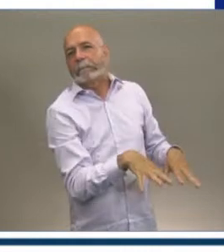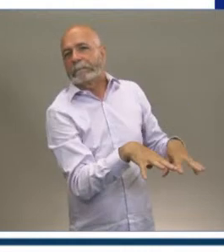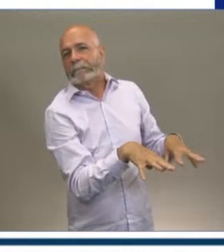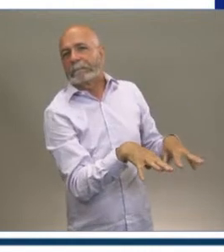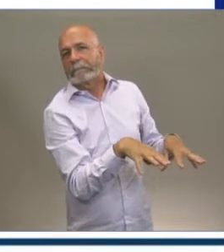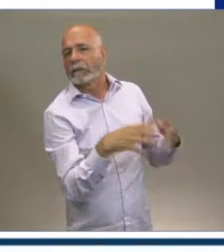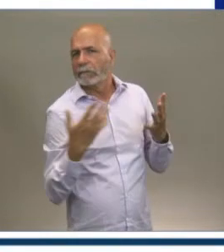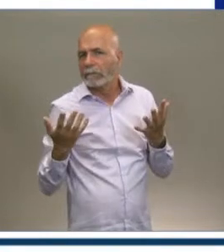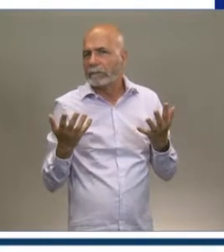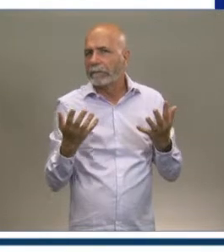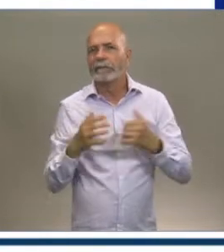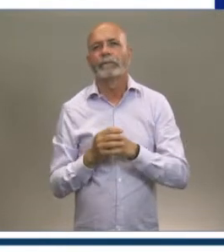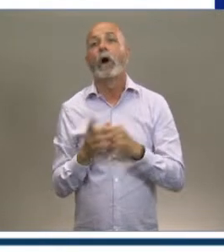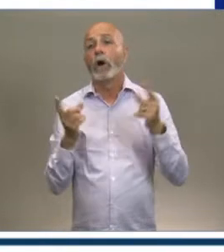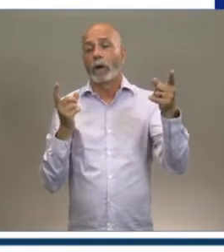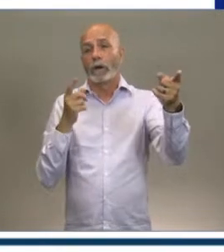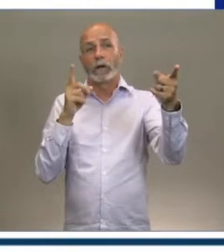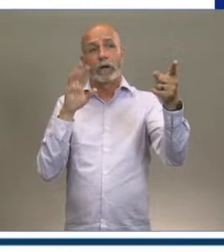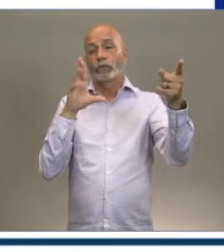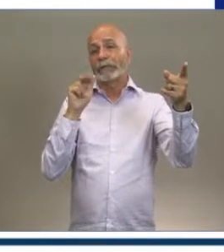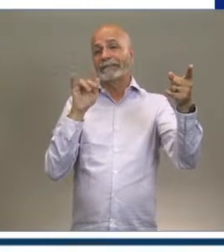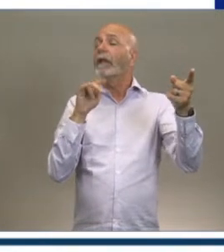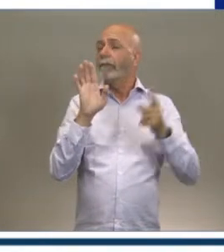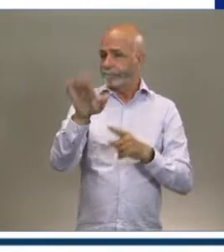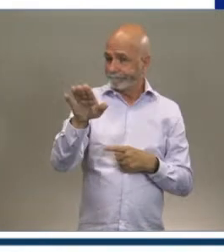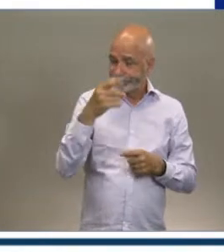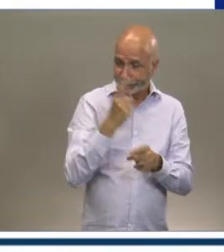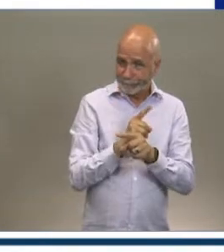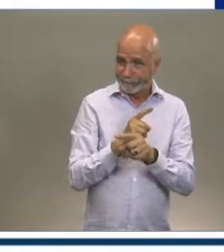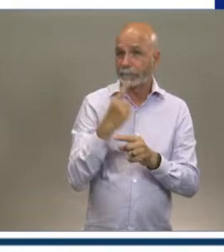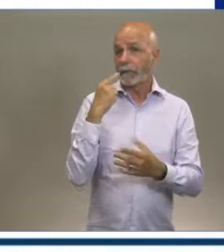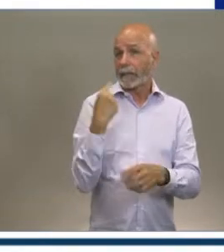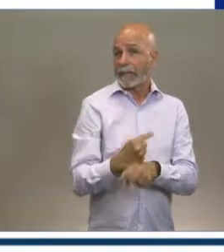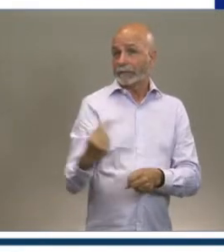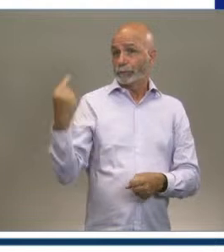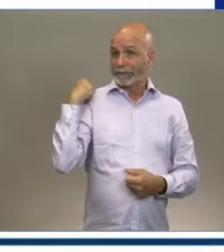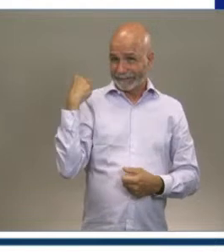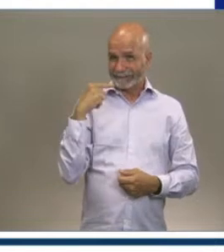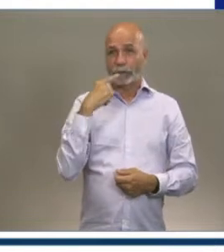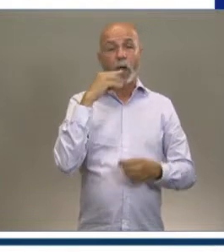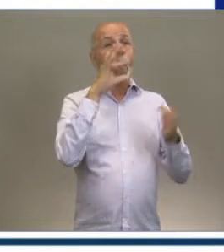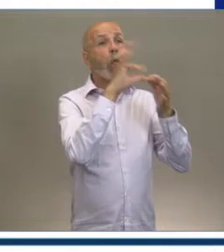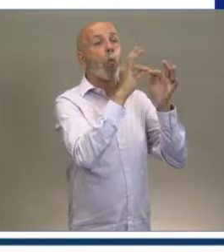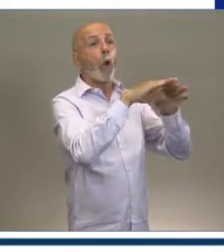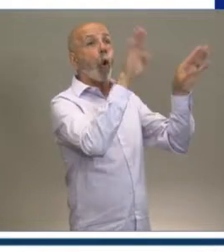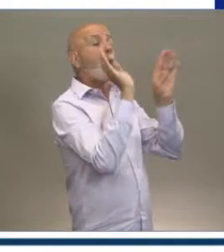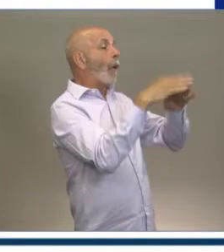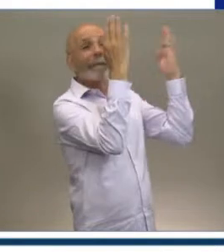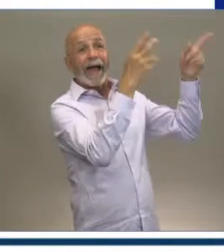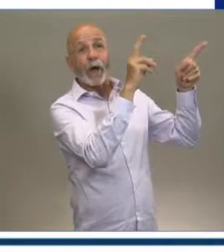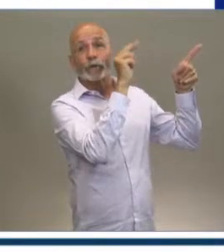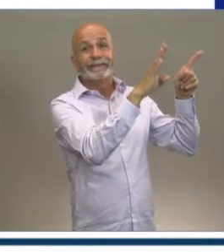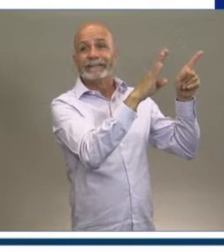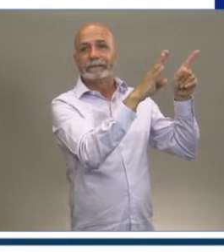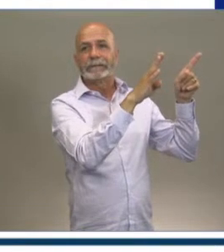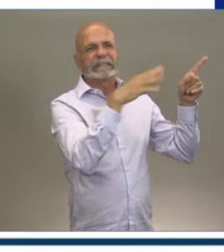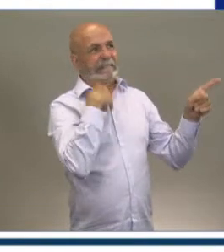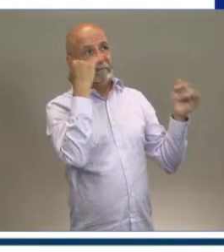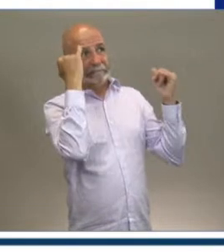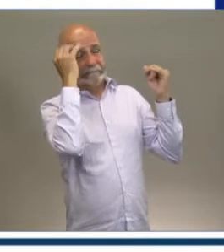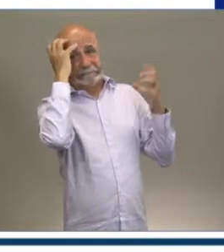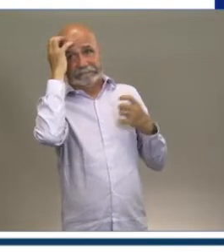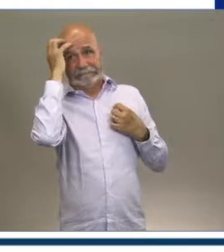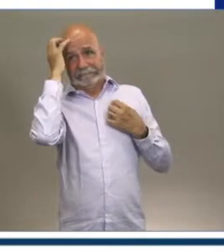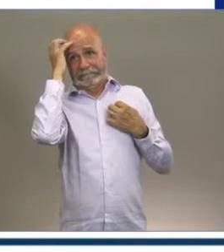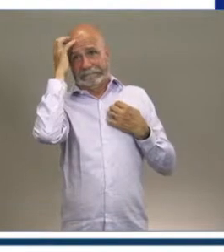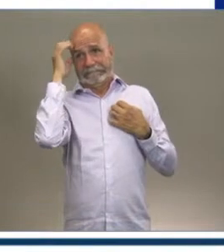I said we'd have to go back. Once the revelation that New Brunswick was opening up, I was clear that we had to check to see what our plan would be next Wednesday,